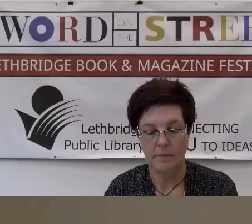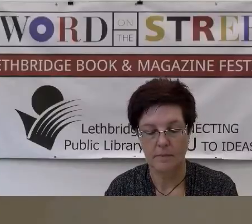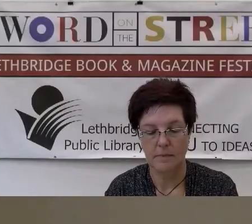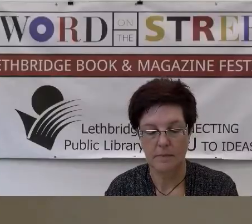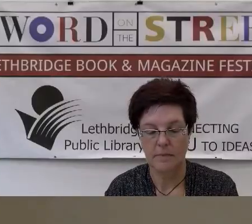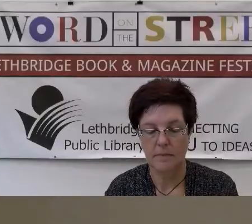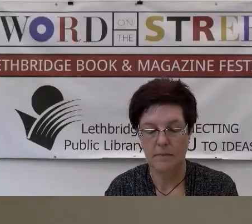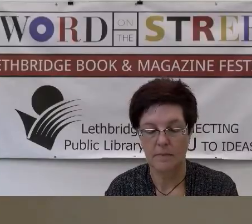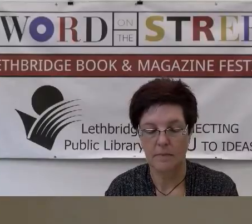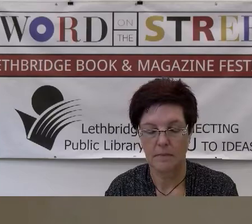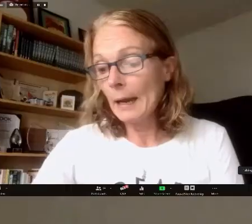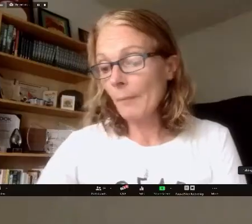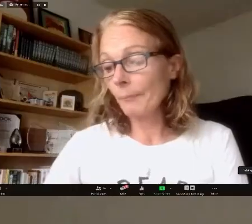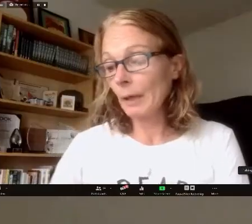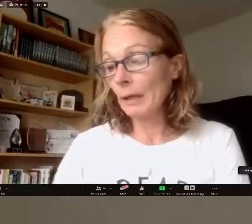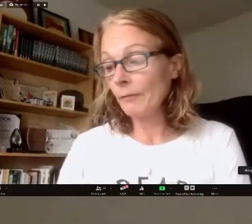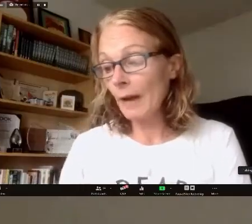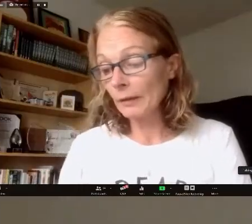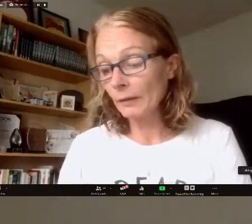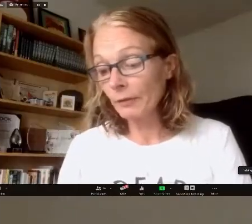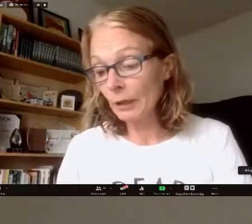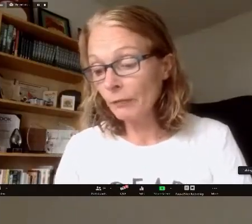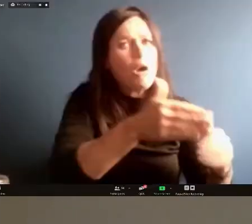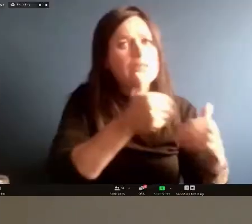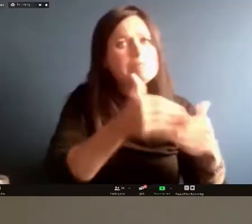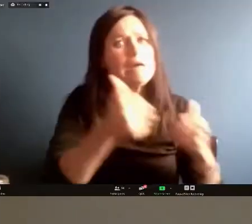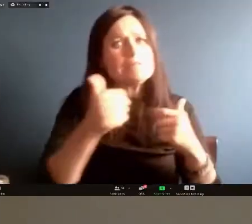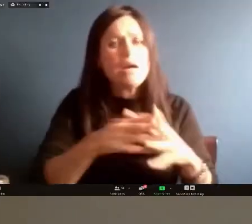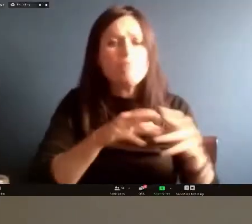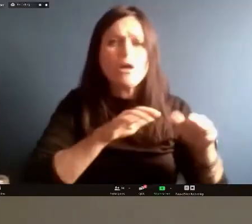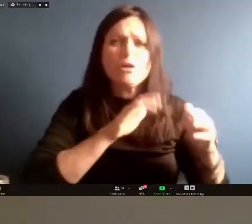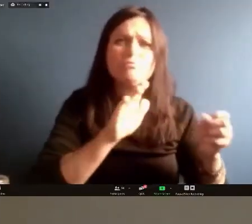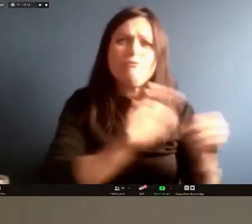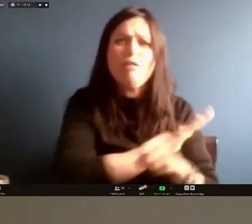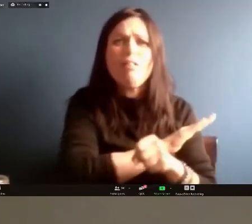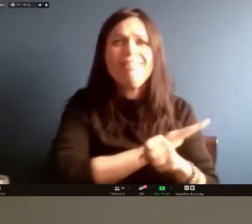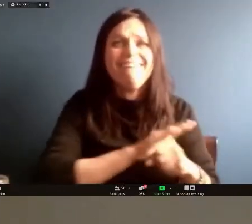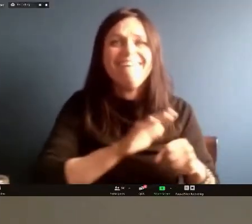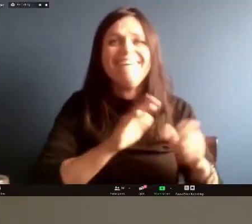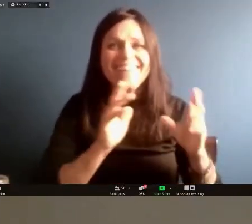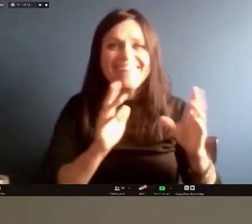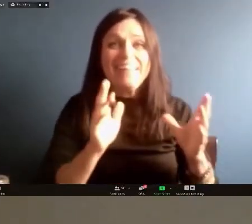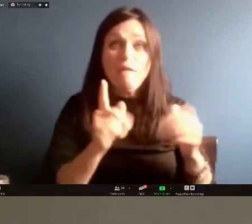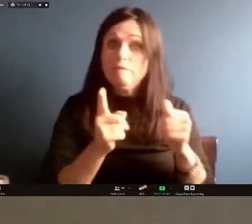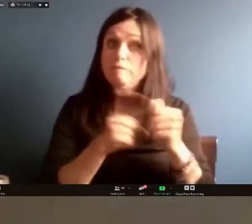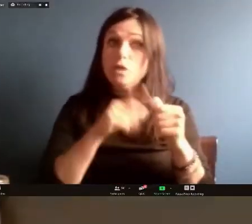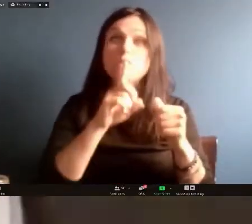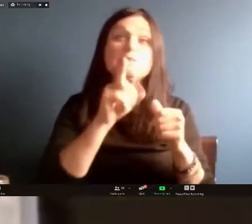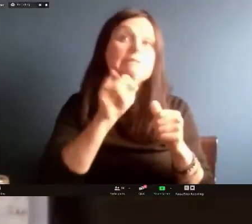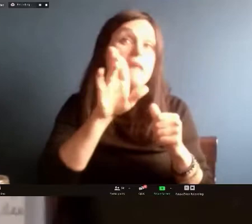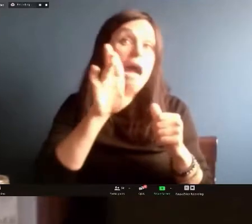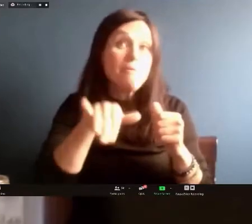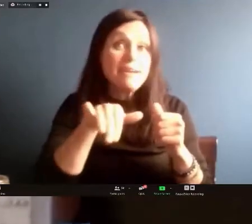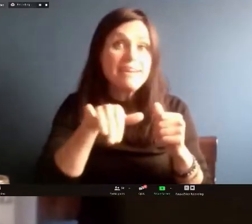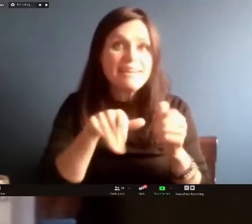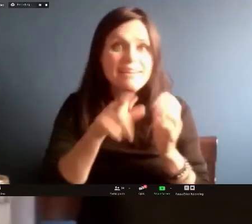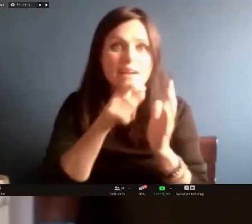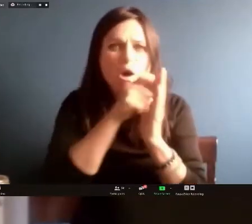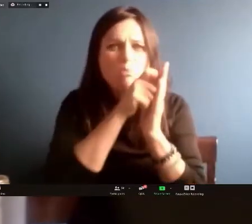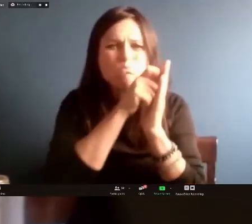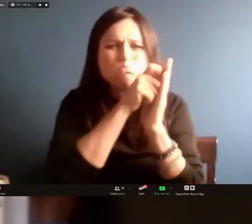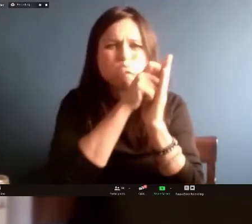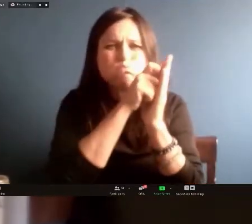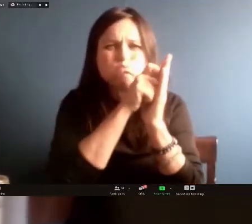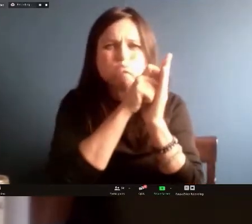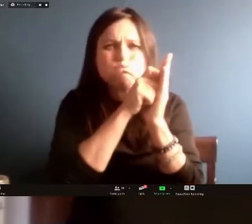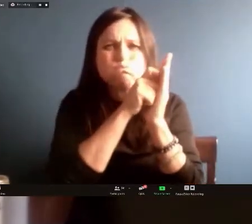my journals. And in fact, the very first paragraph of the very first diary I ever wrote, you can see,